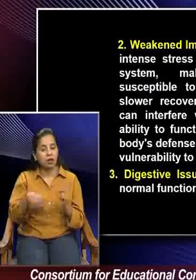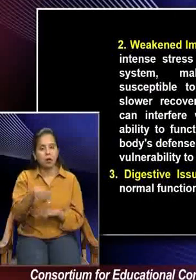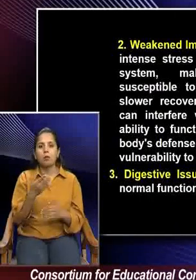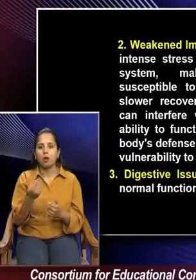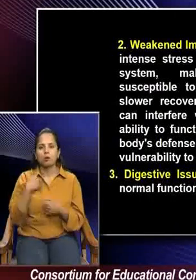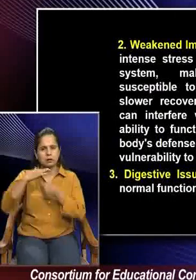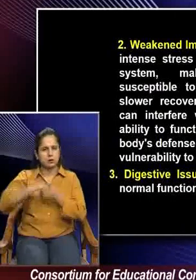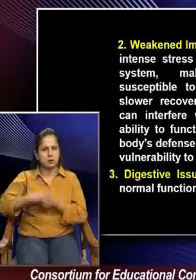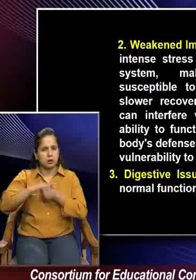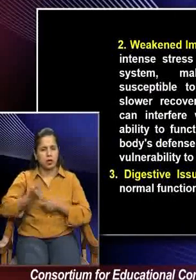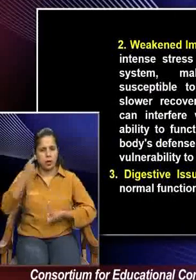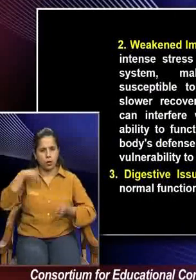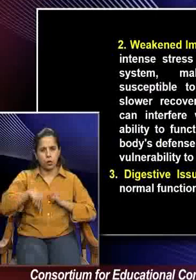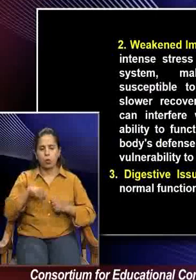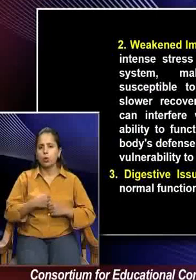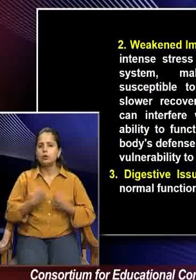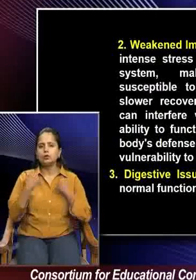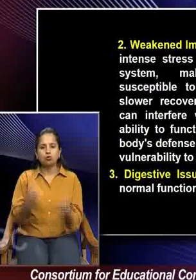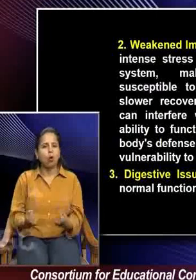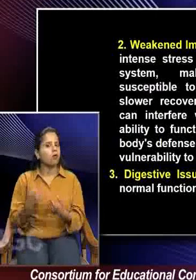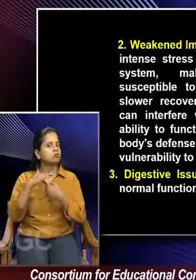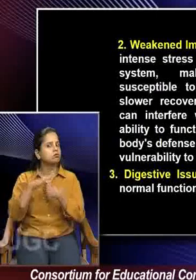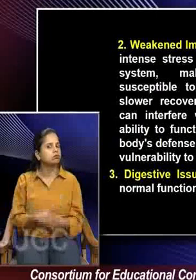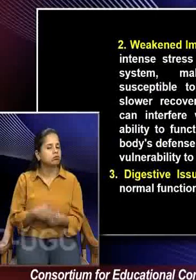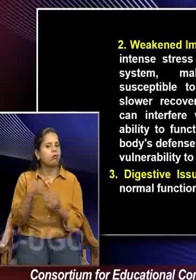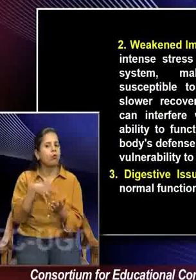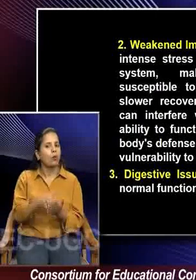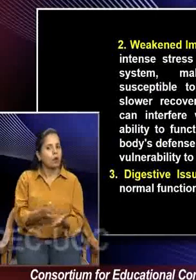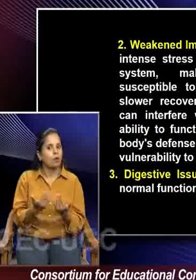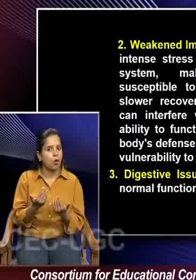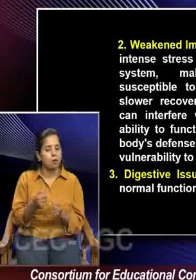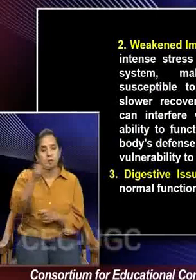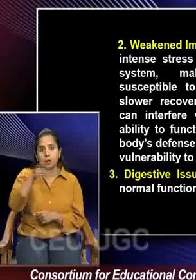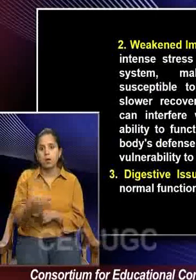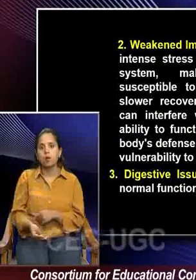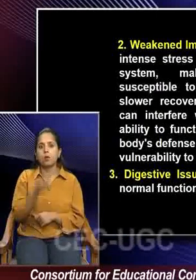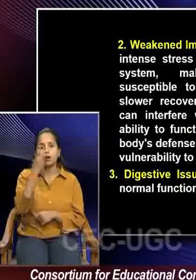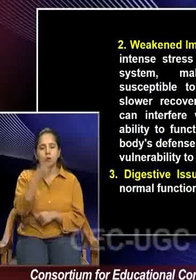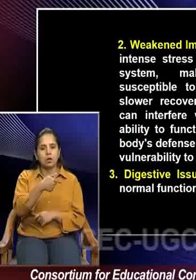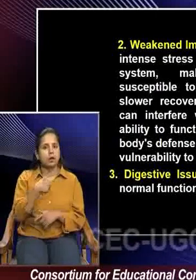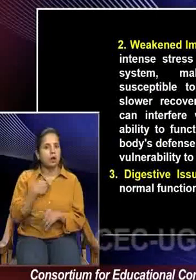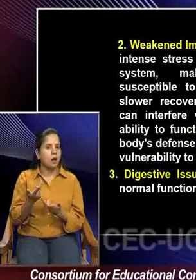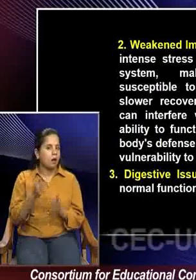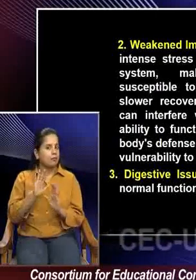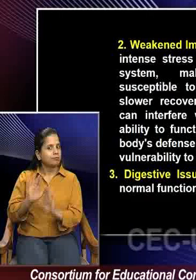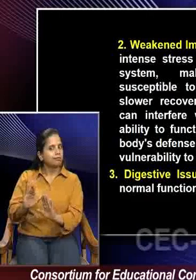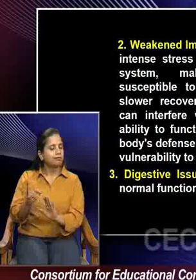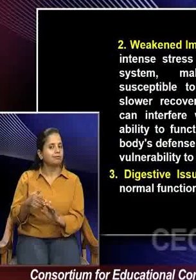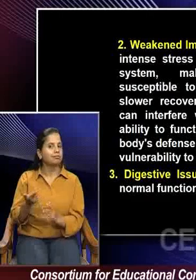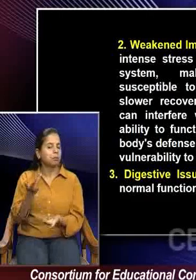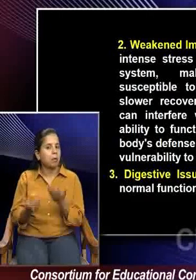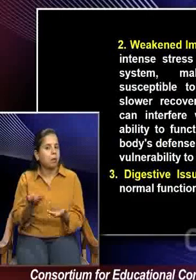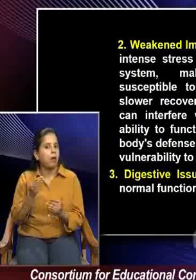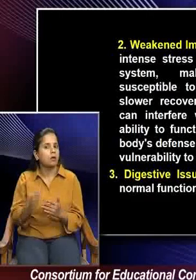suppress the immune system, making individuals more susceptible to